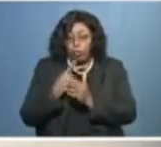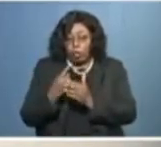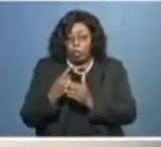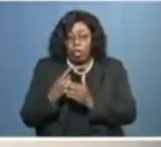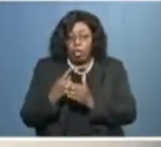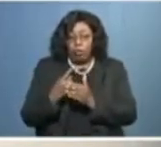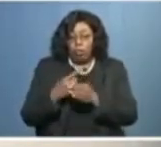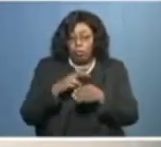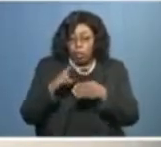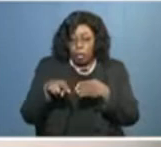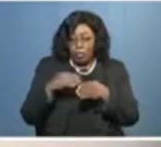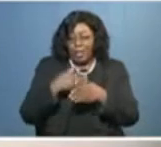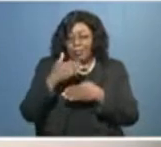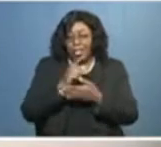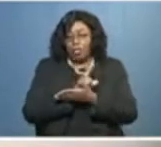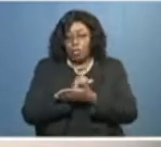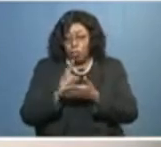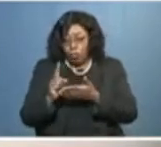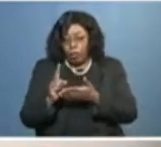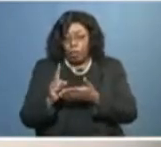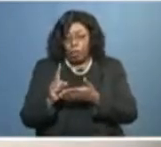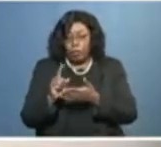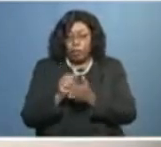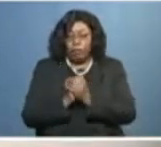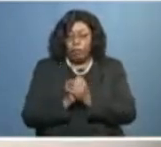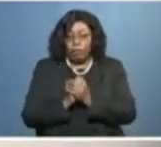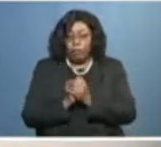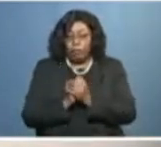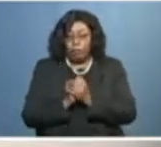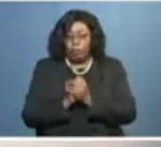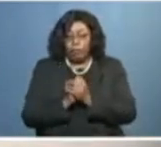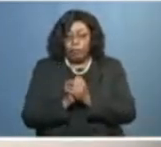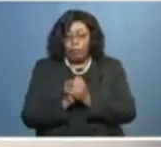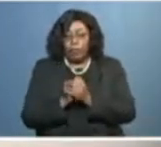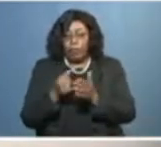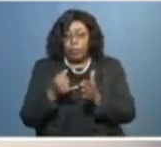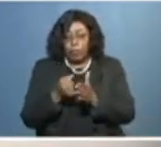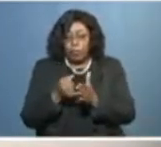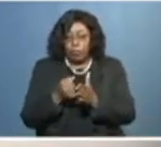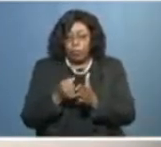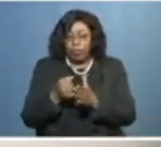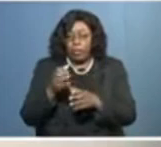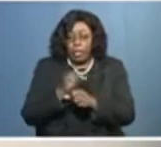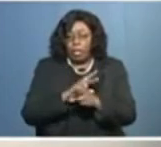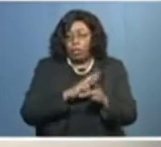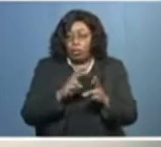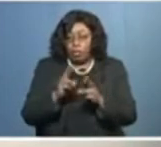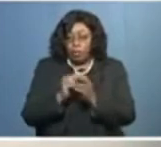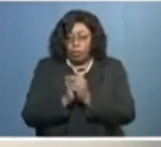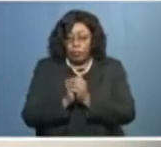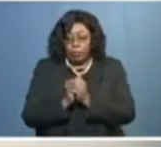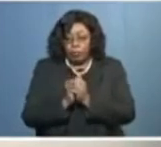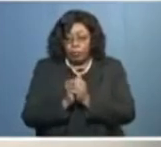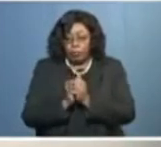beginning of next week, which will be collated, and then we'll do another turn of that bill and get it ready for public consultation. One bill that will not